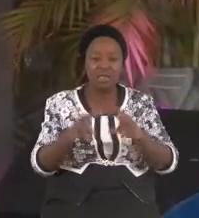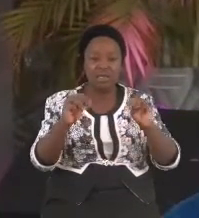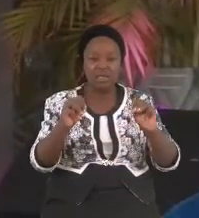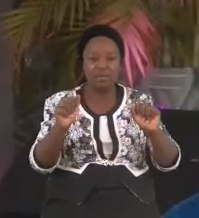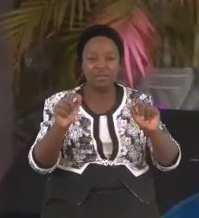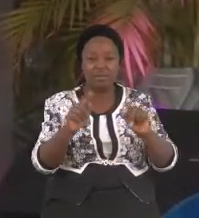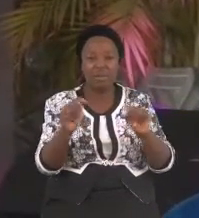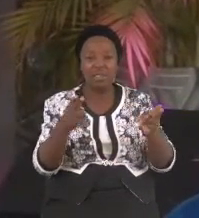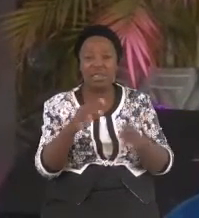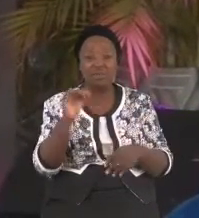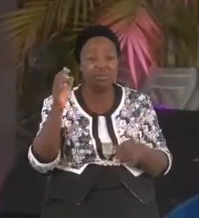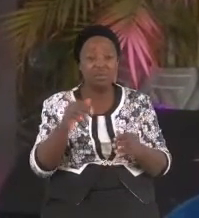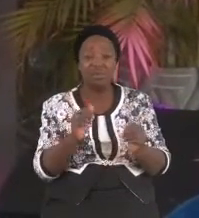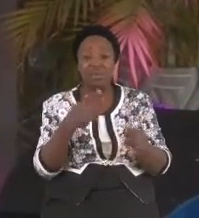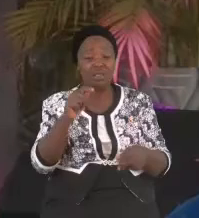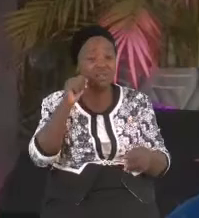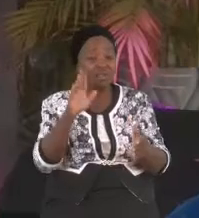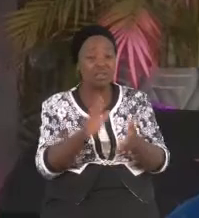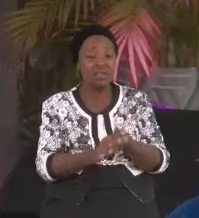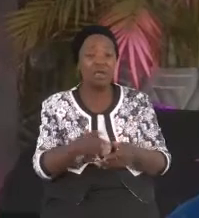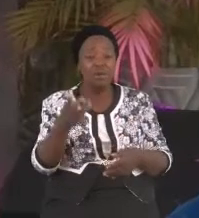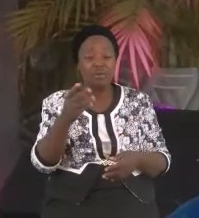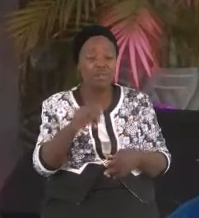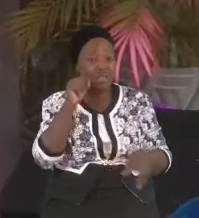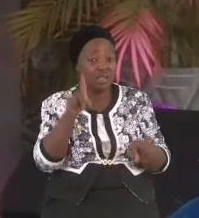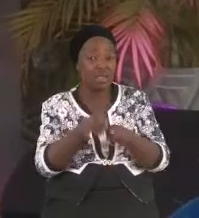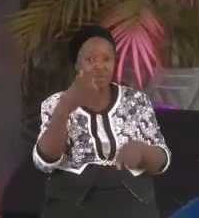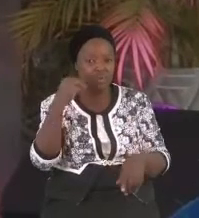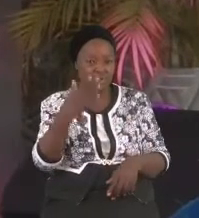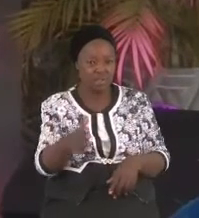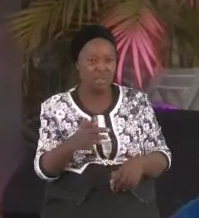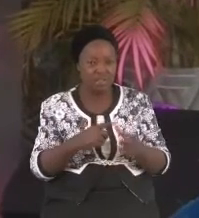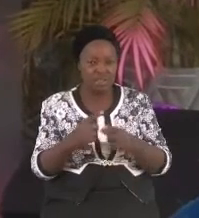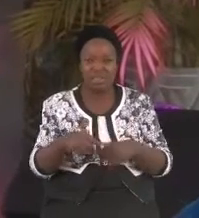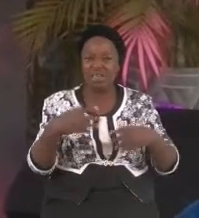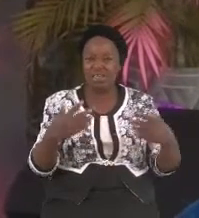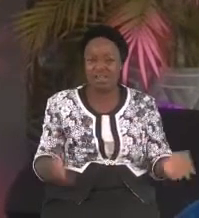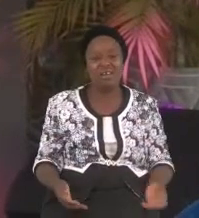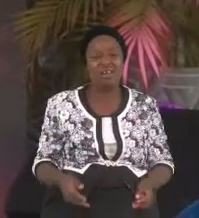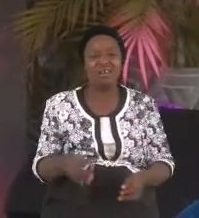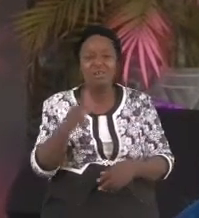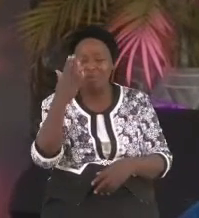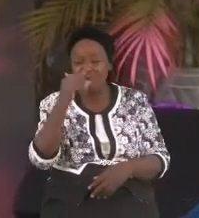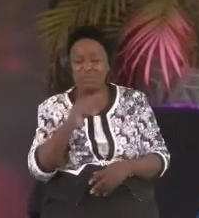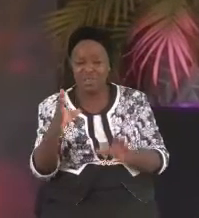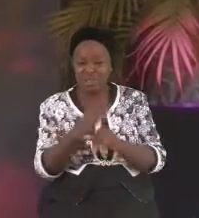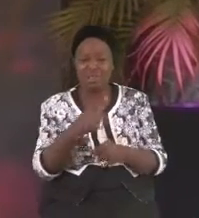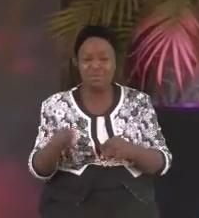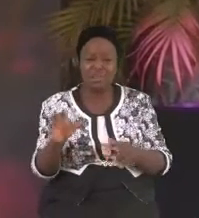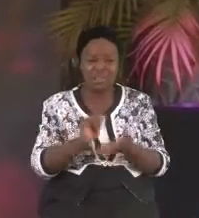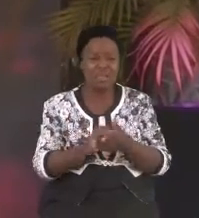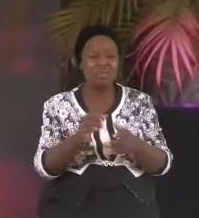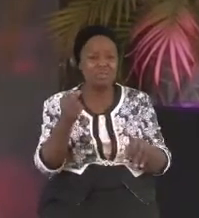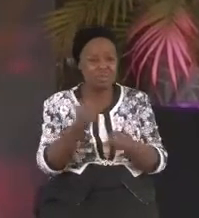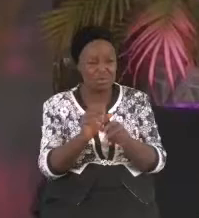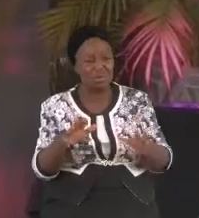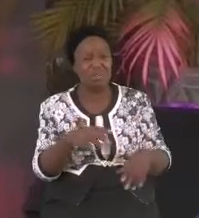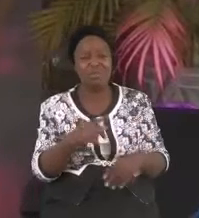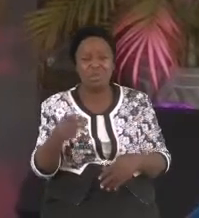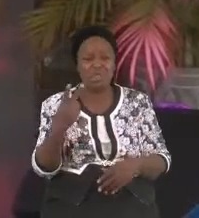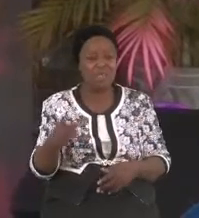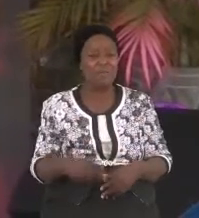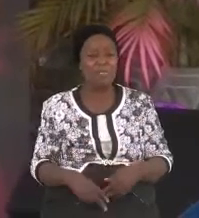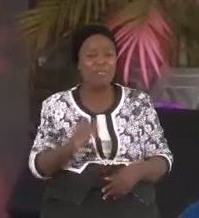him lord by this time his thinking for he had been dead for